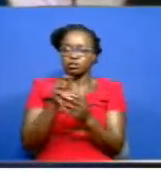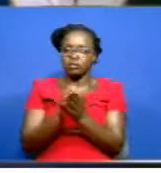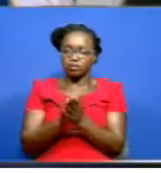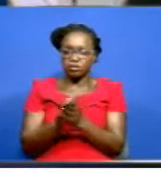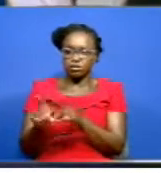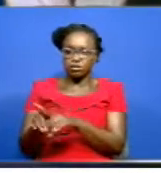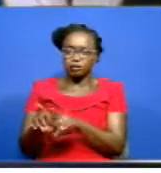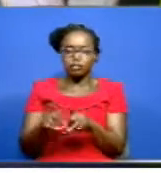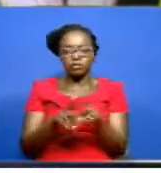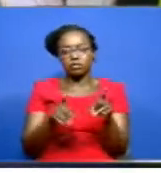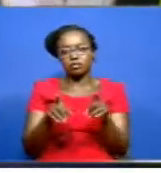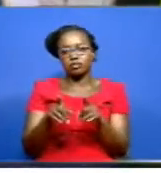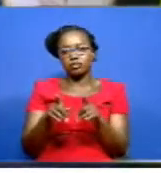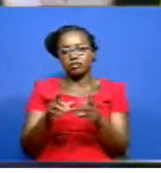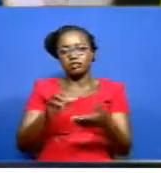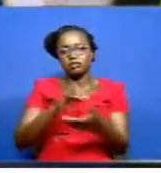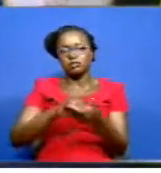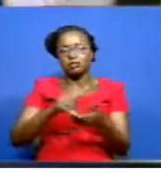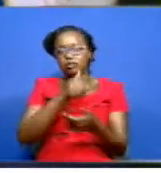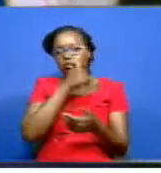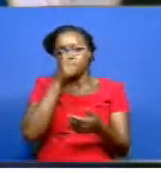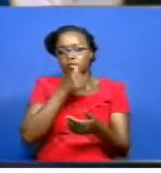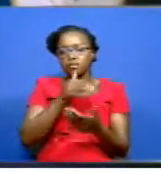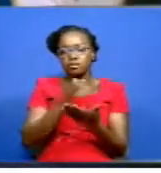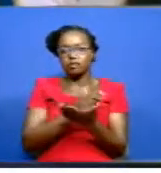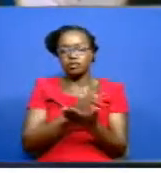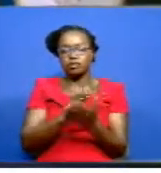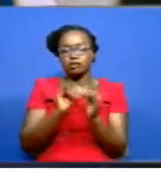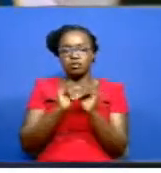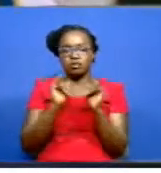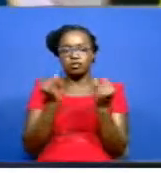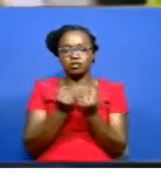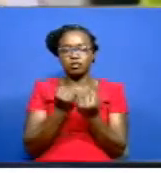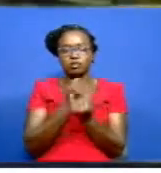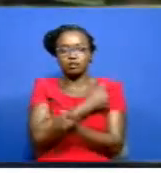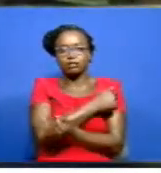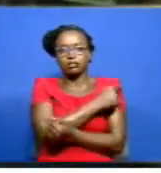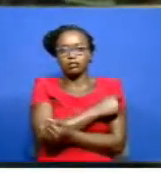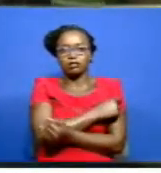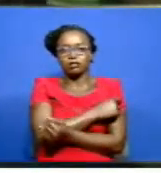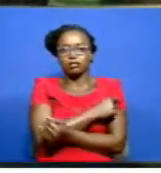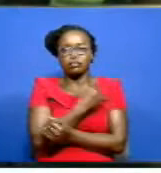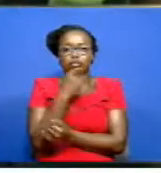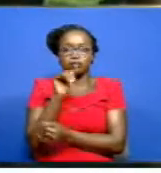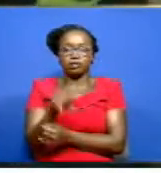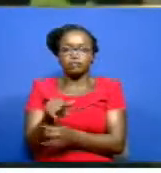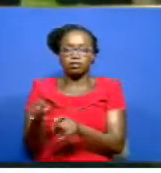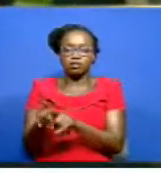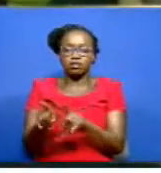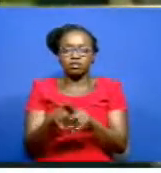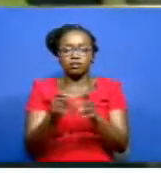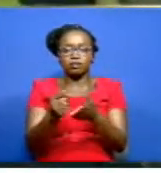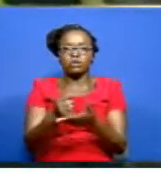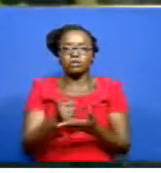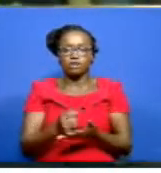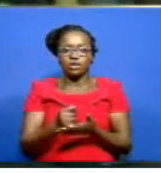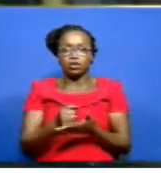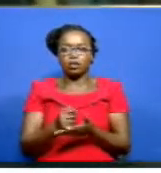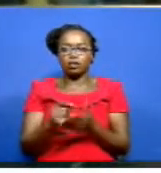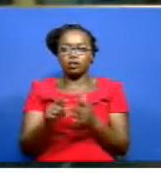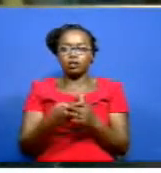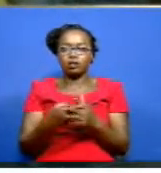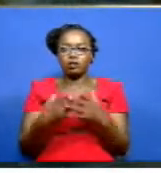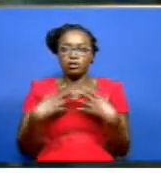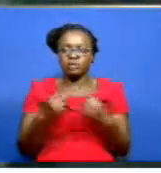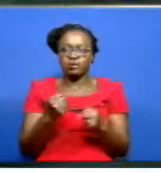also be engaging the private sector, institutions, the hospitals, so that they can also assist. We are starting with our